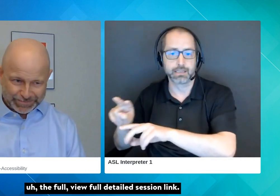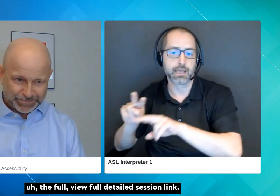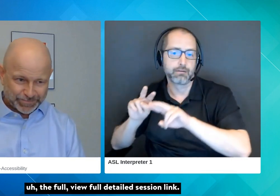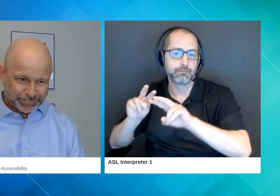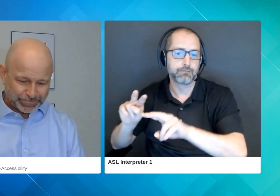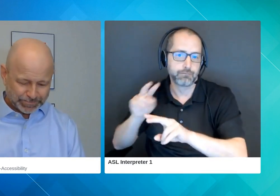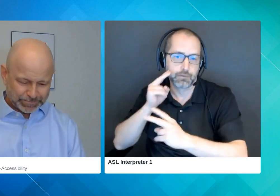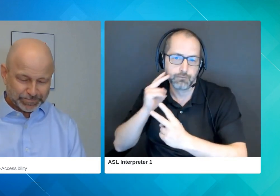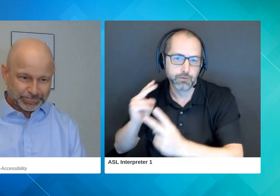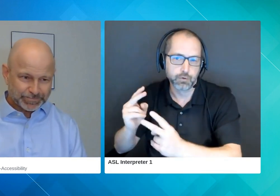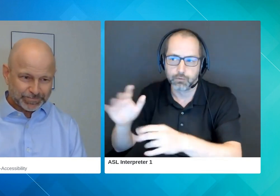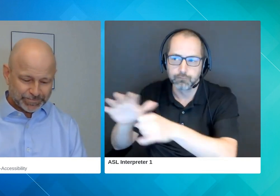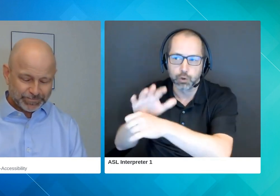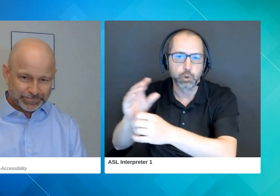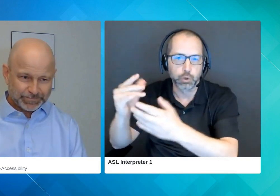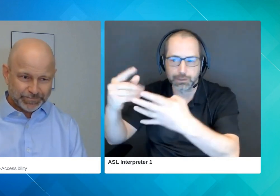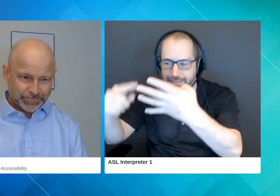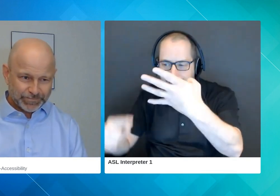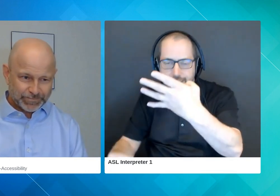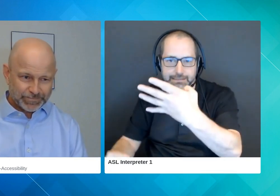link.